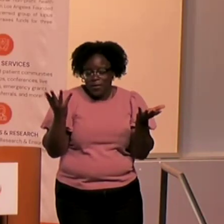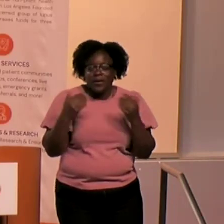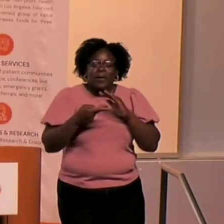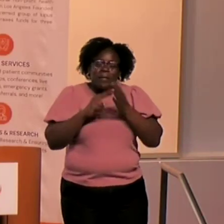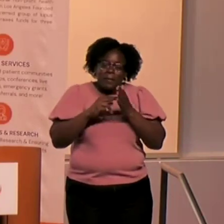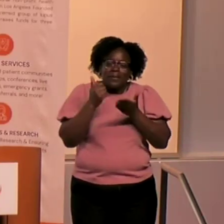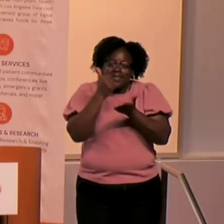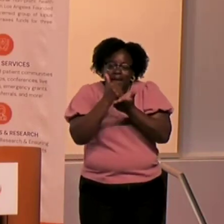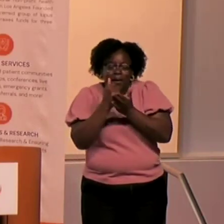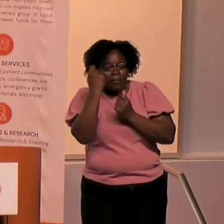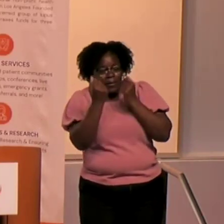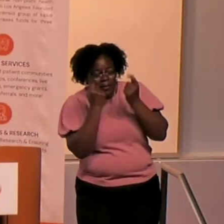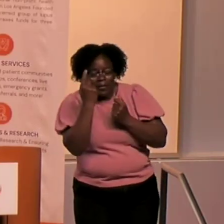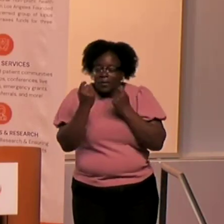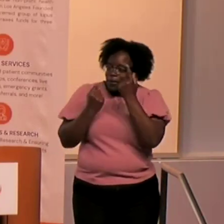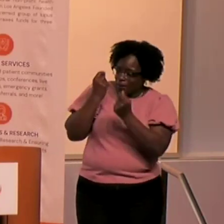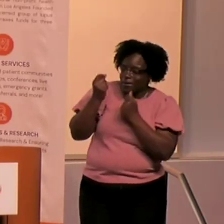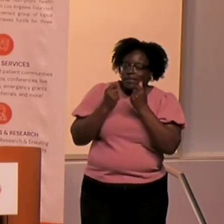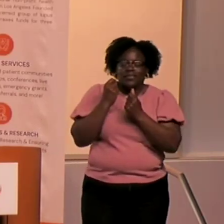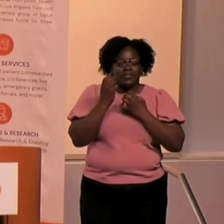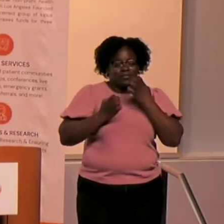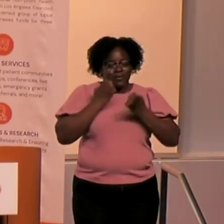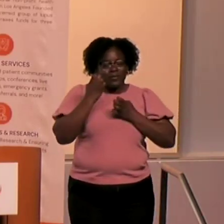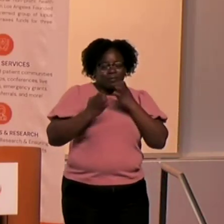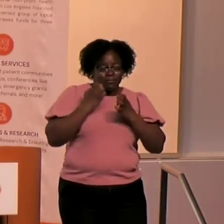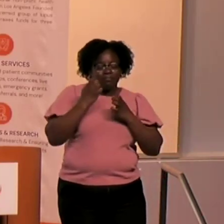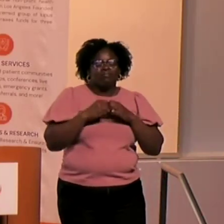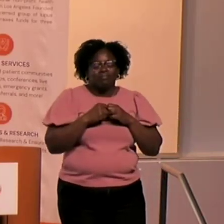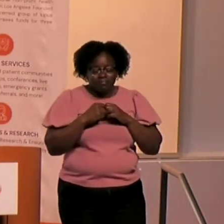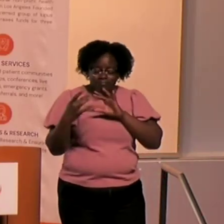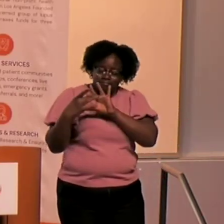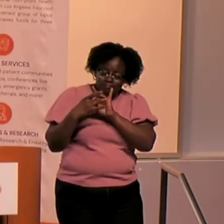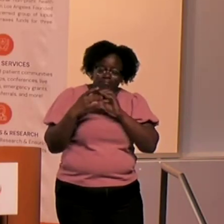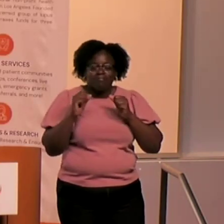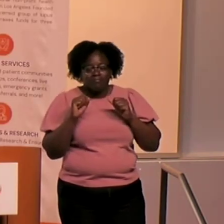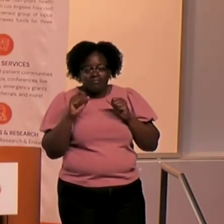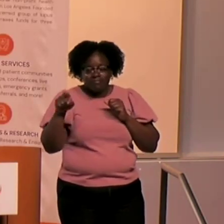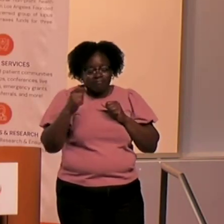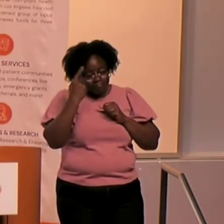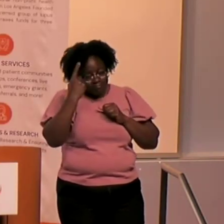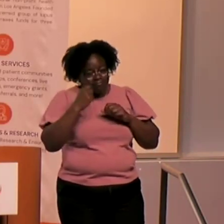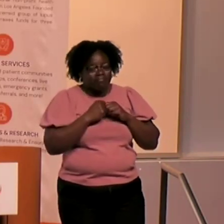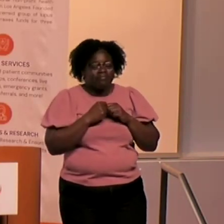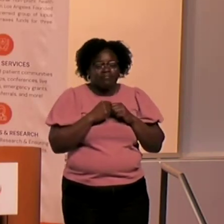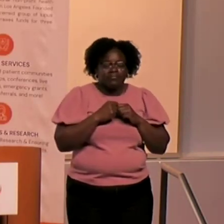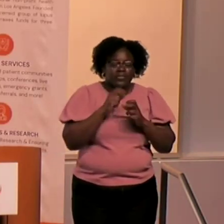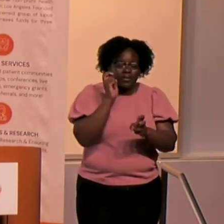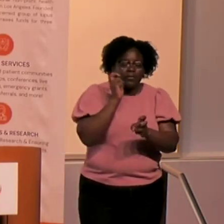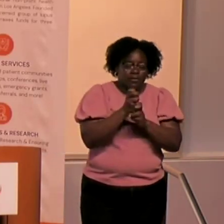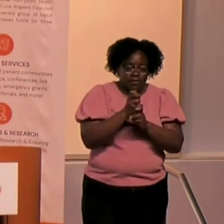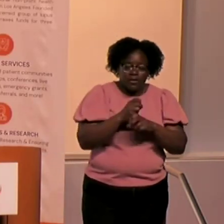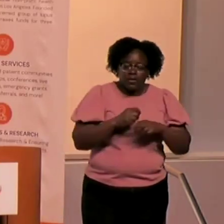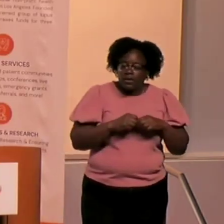times for them to emotionally and literally get it because he did. And it was definitely hard